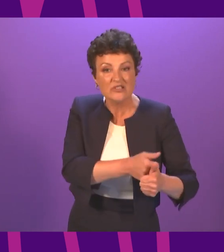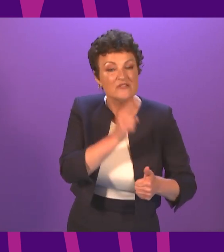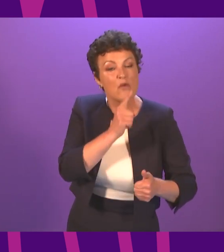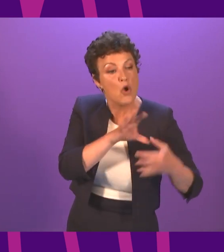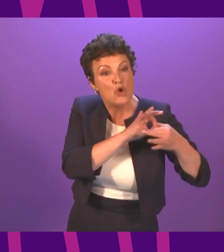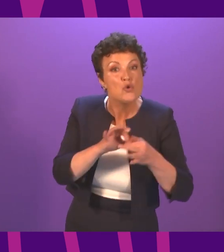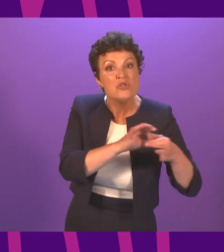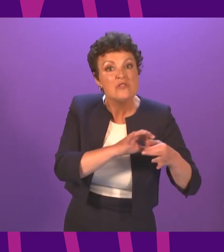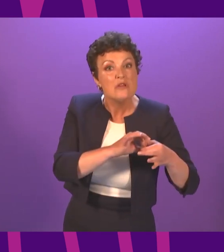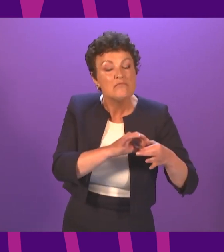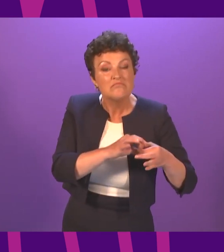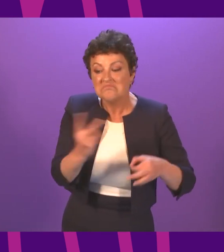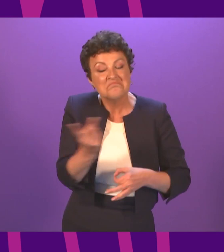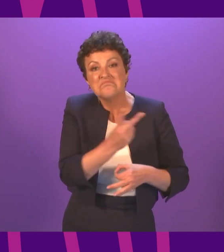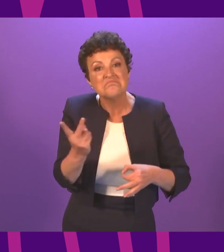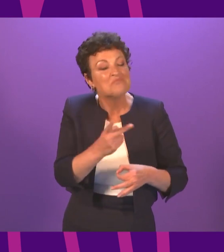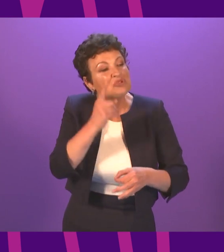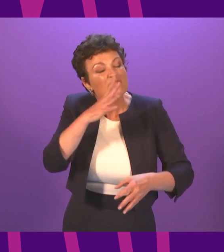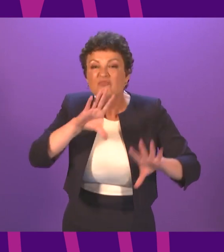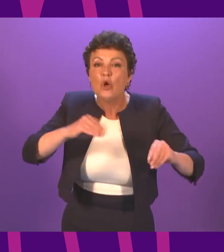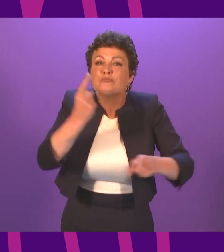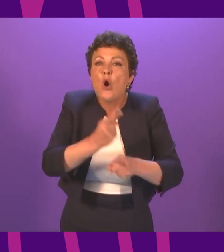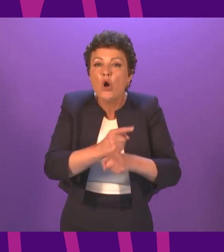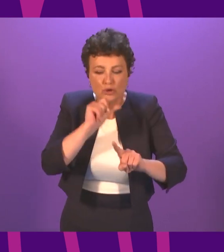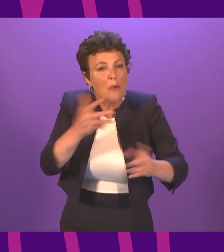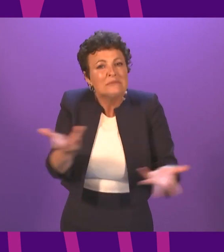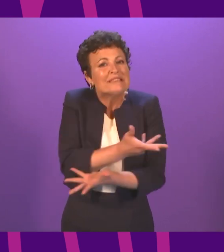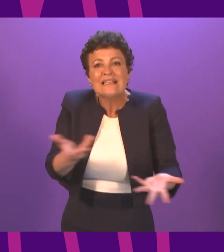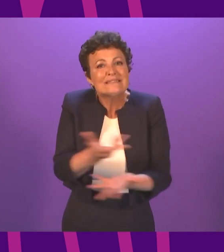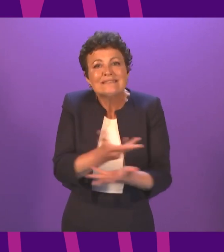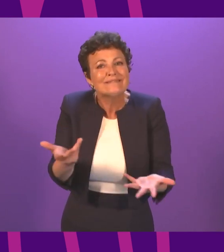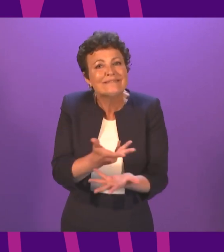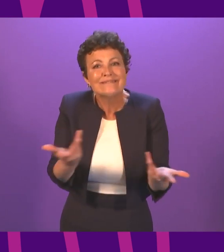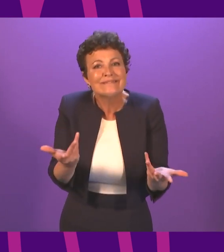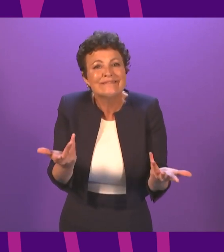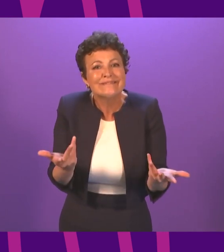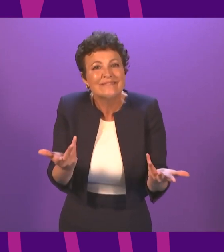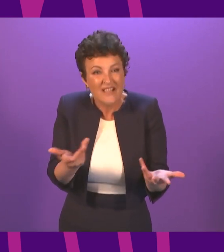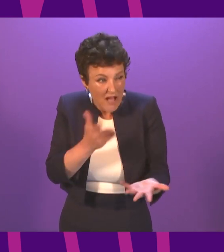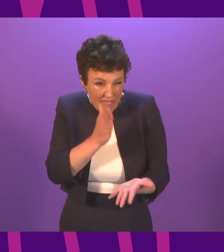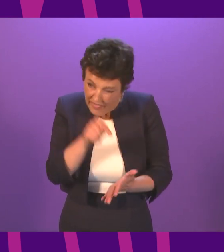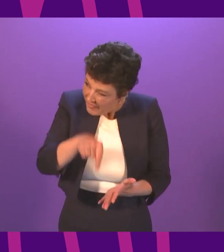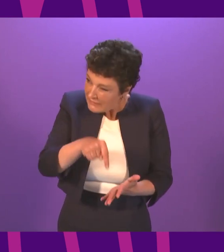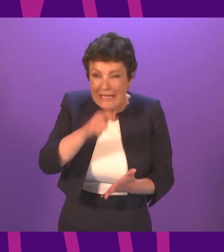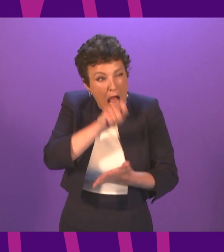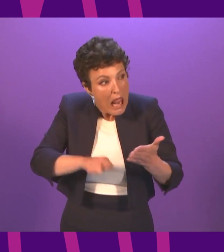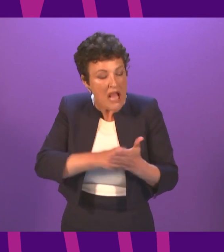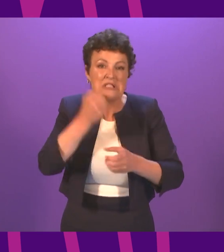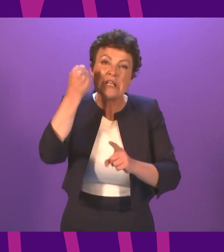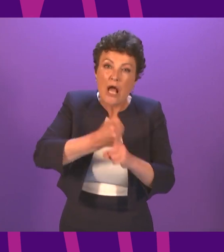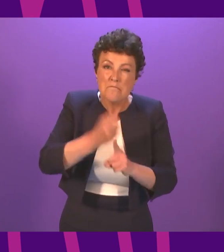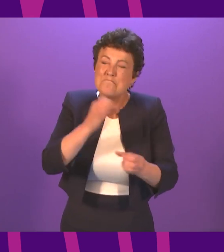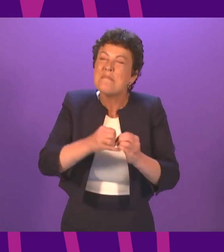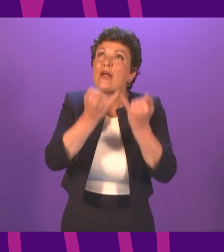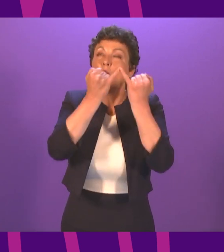anymore. They have stopped listening to each other. And this election campaign entrenched those differences.